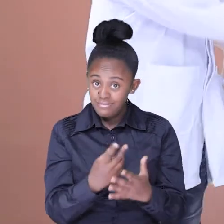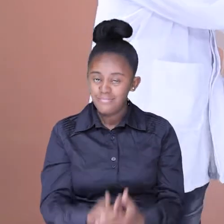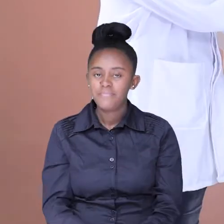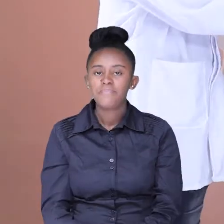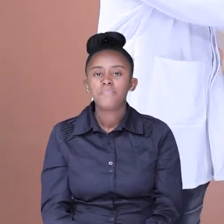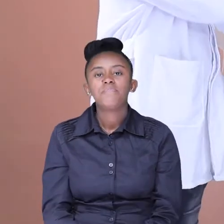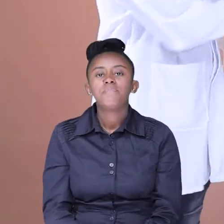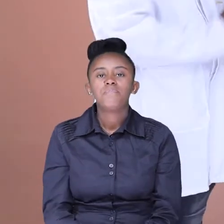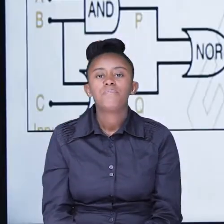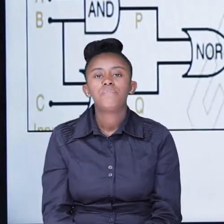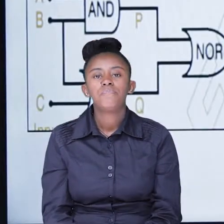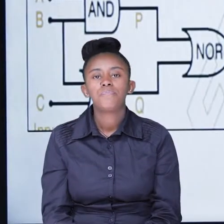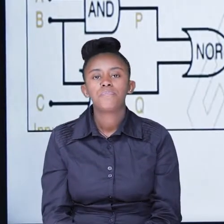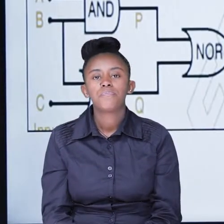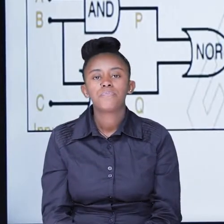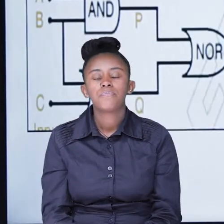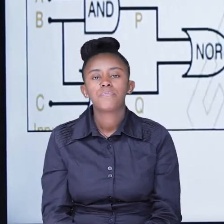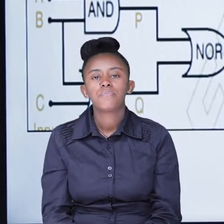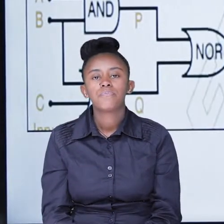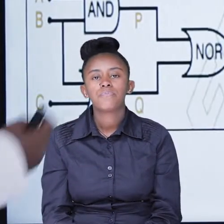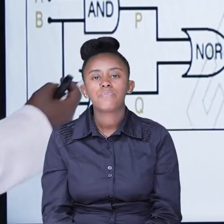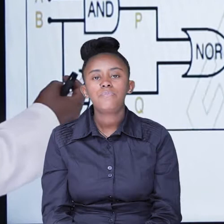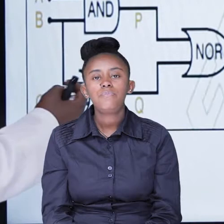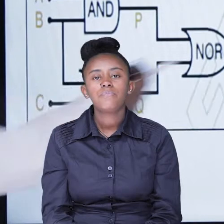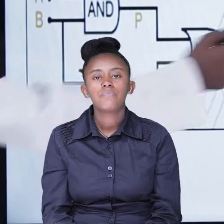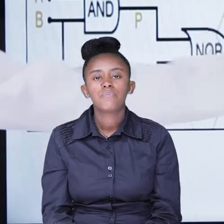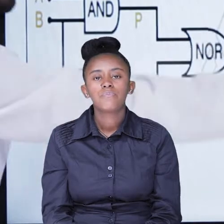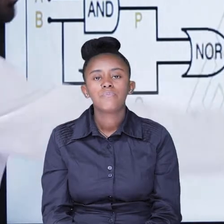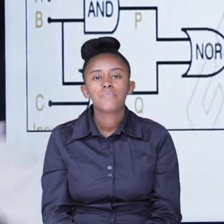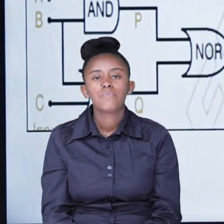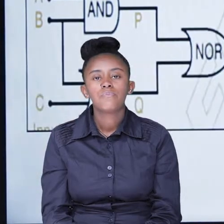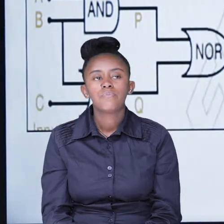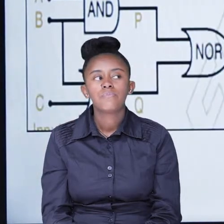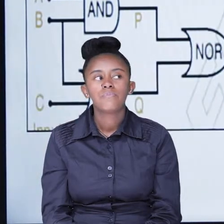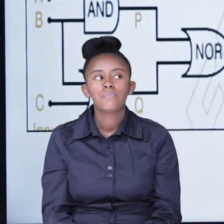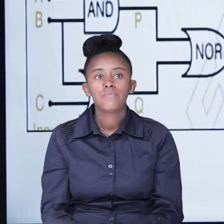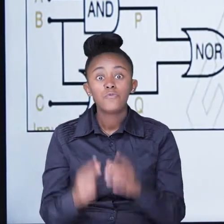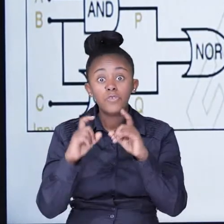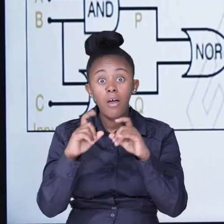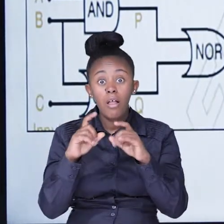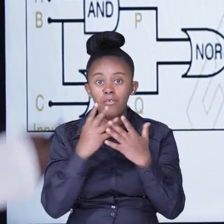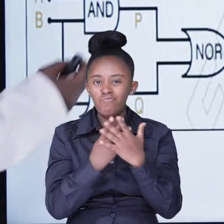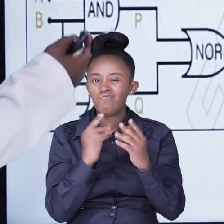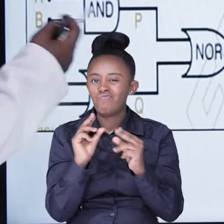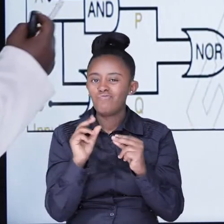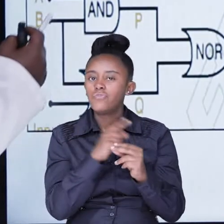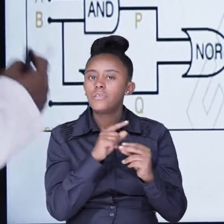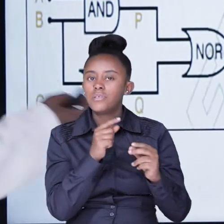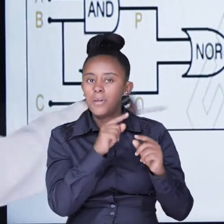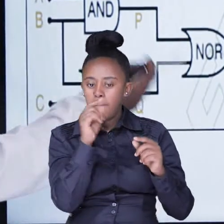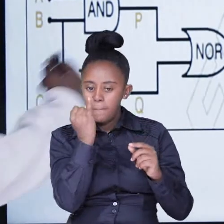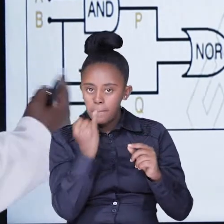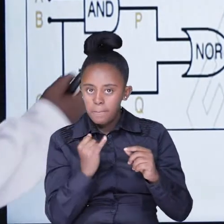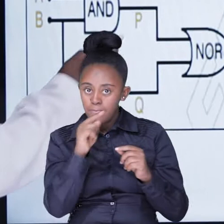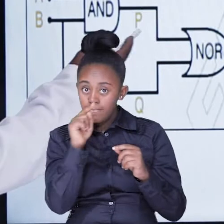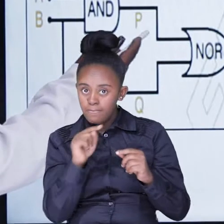This is the diagram given for you. In exam, you are asking like this one, not like this one. If you are asking like